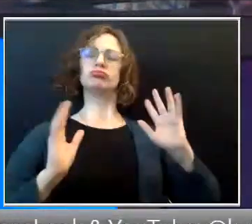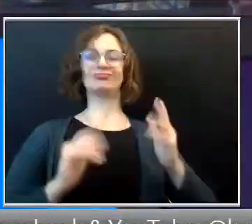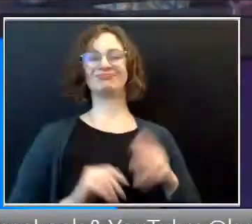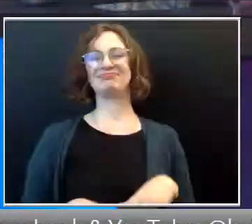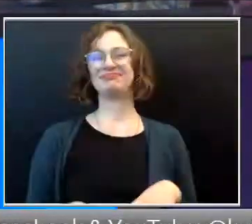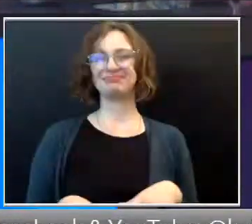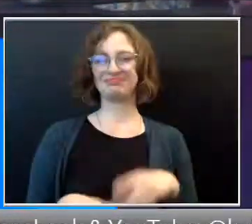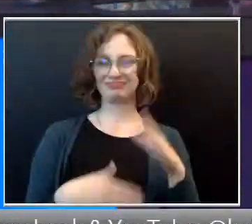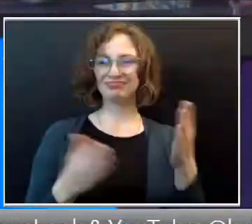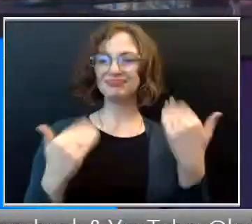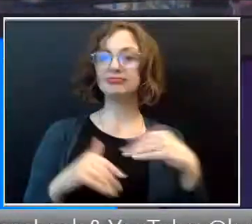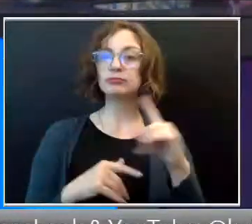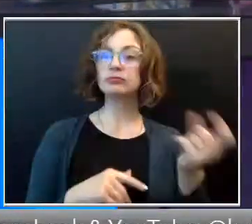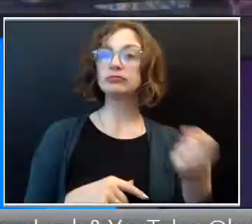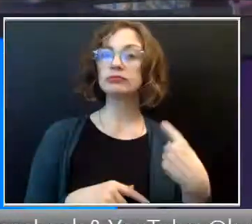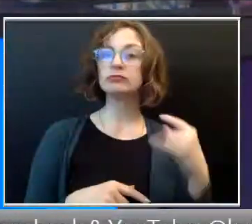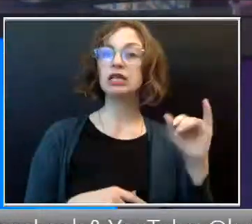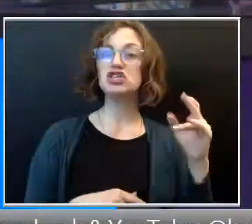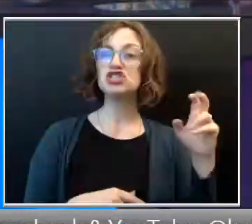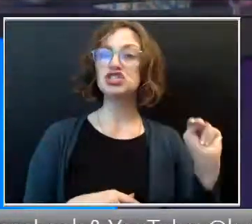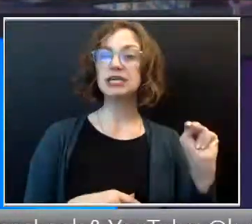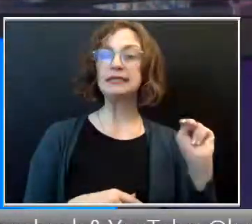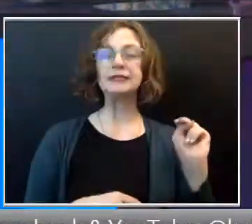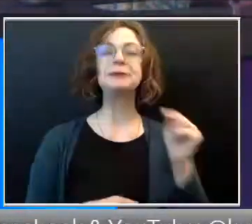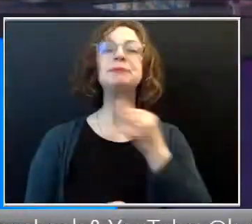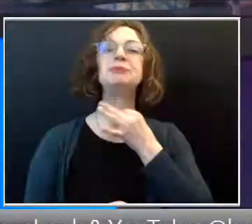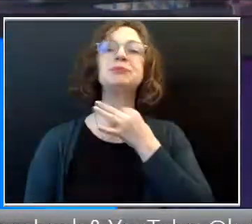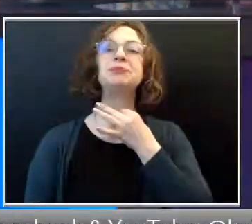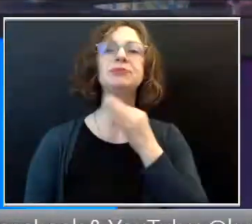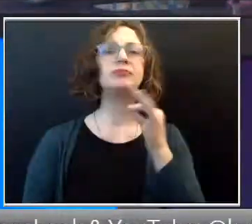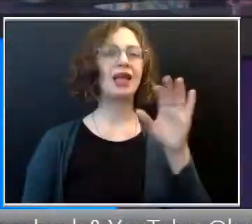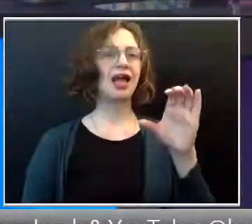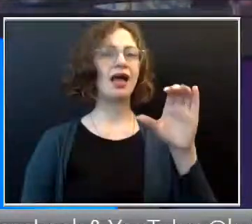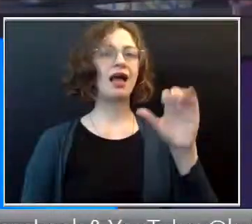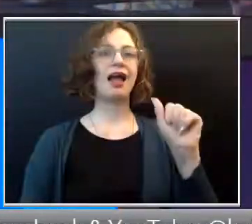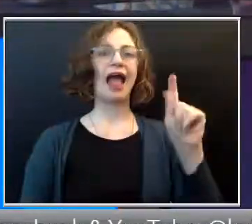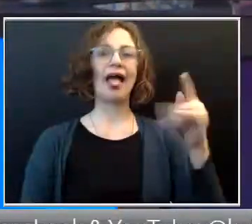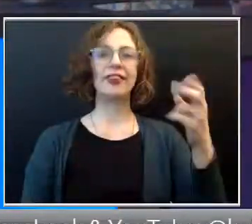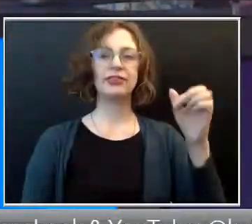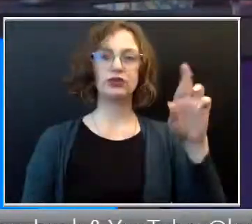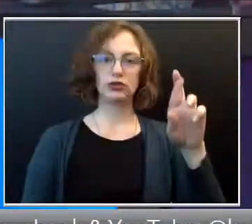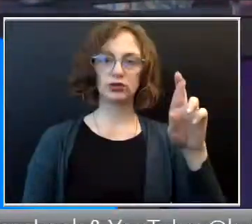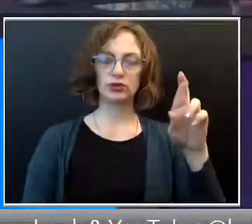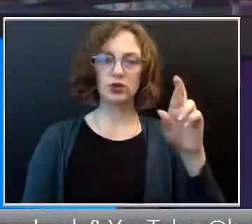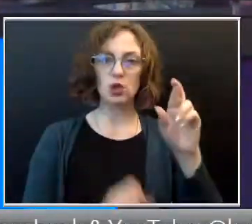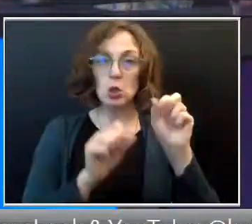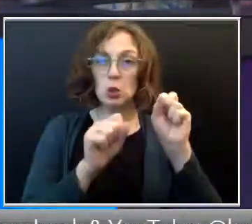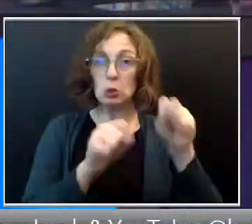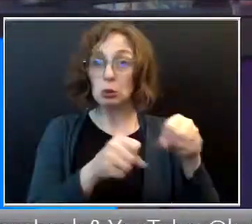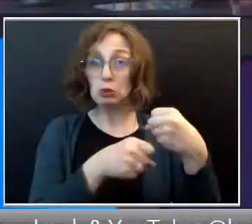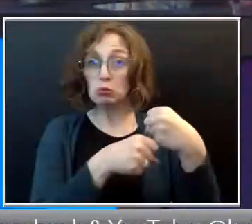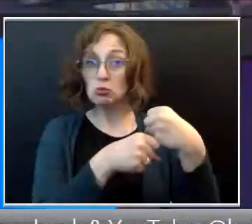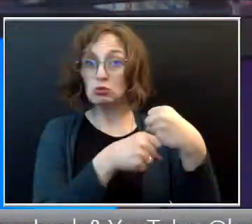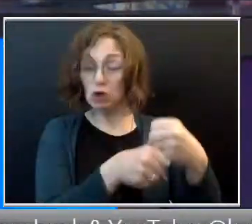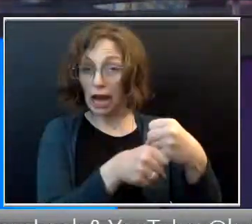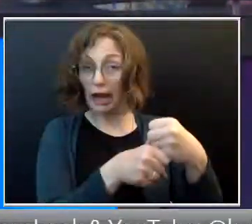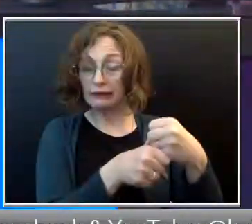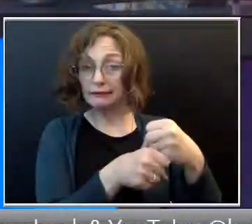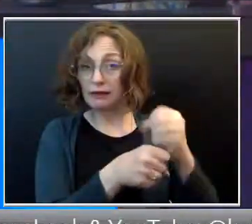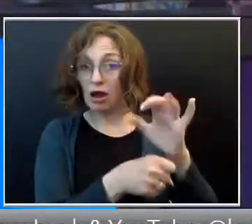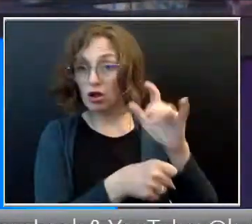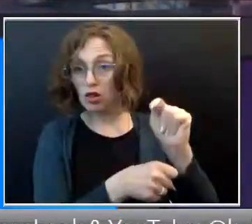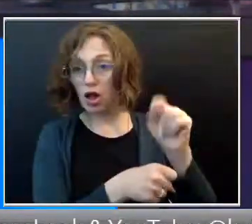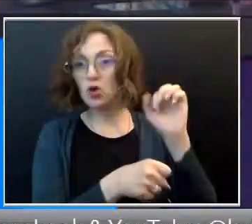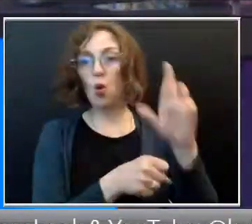Facebook viewers, wants to know, is there any way the catheter could create or dislodge a clot as you insert it? Correct,